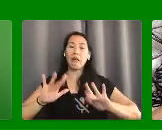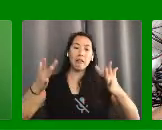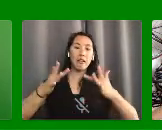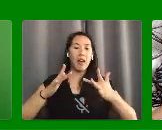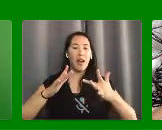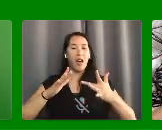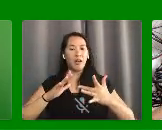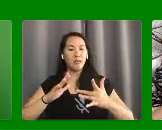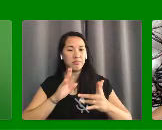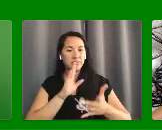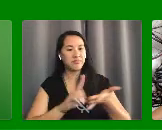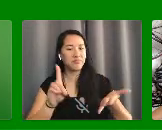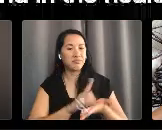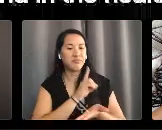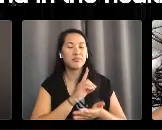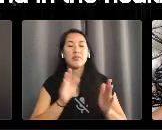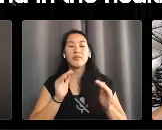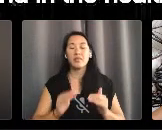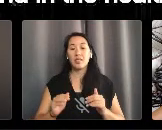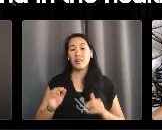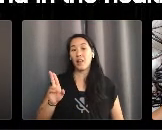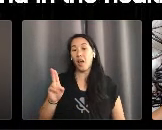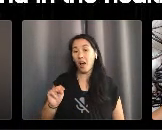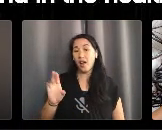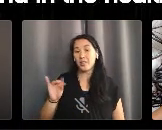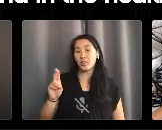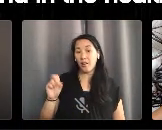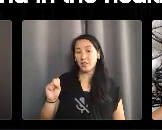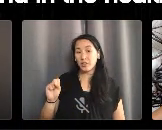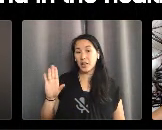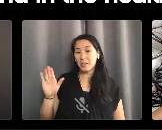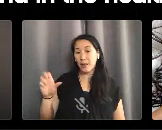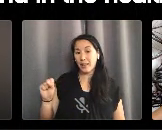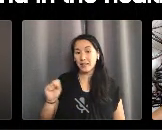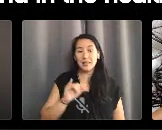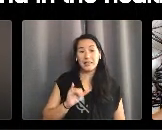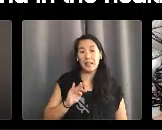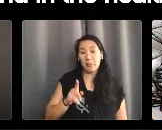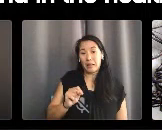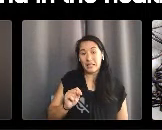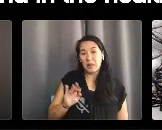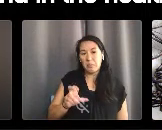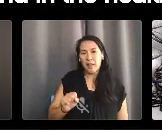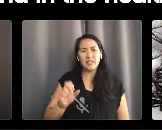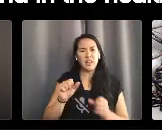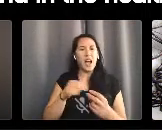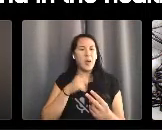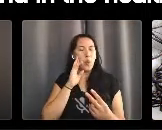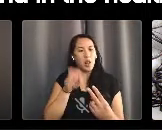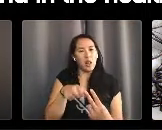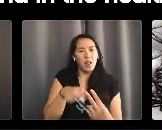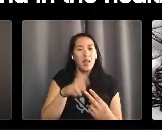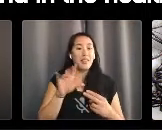of a group. Whereas unconscious bias and implicit bias, now use these two terms interchangeably, is an unconscious attitude